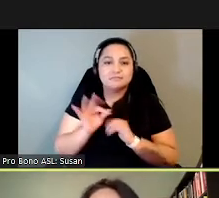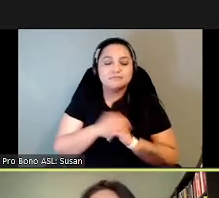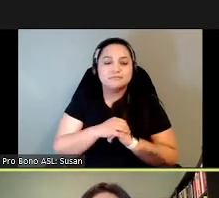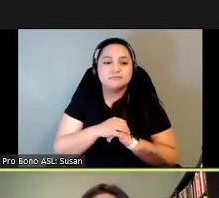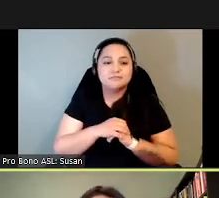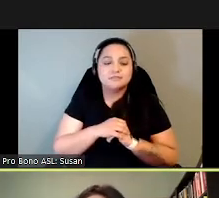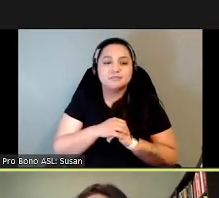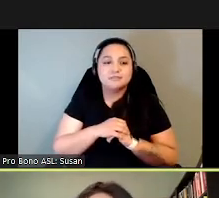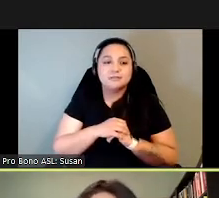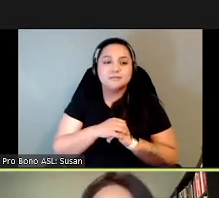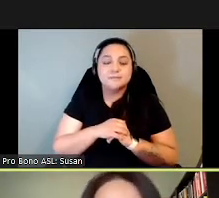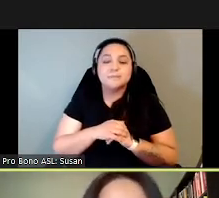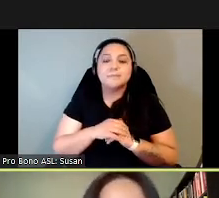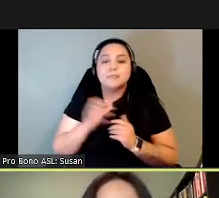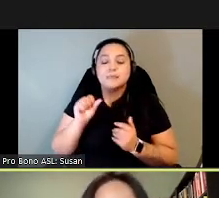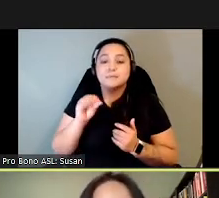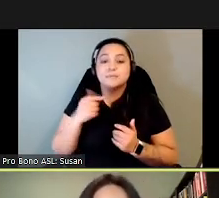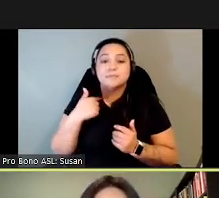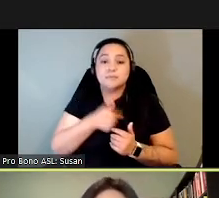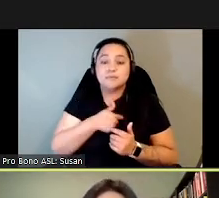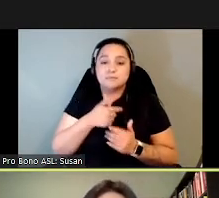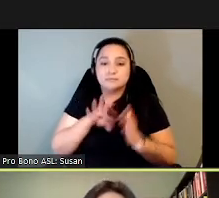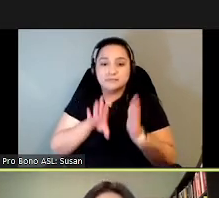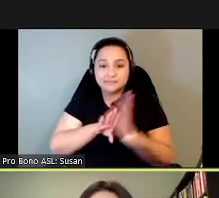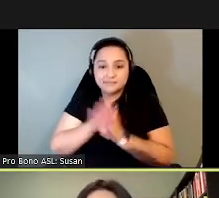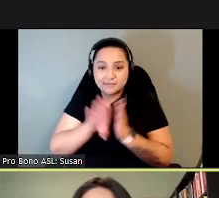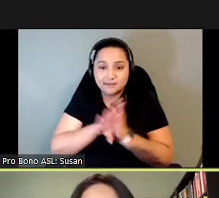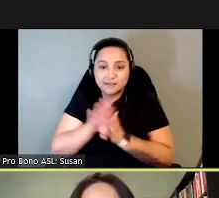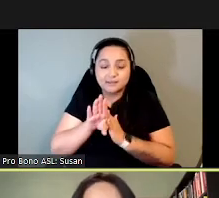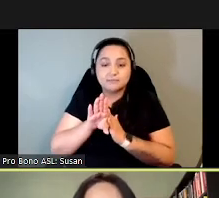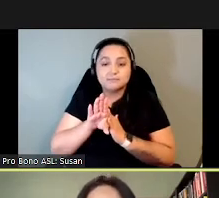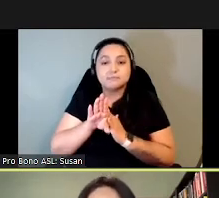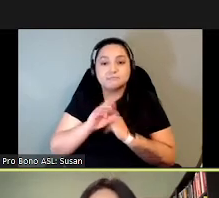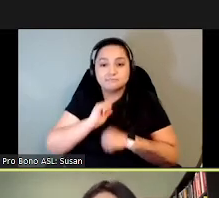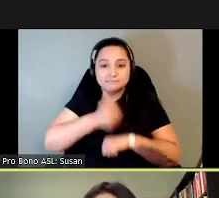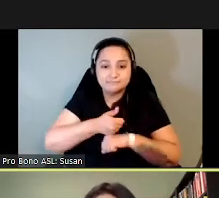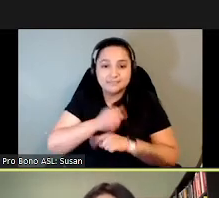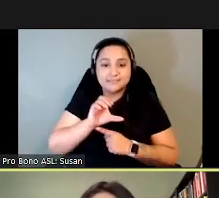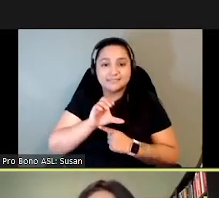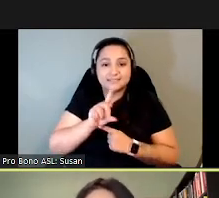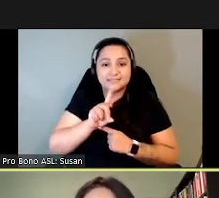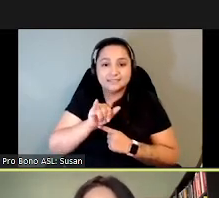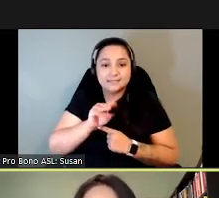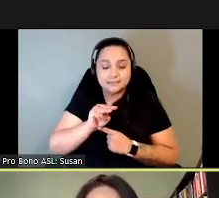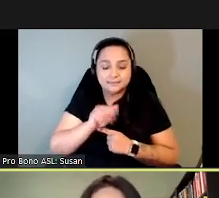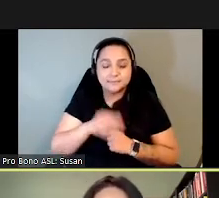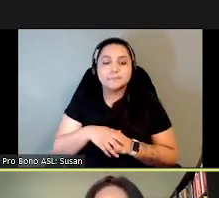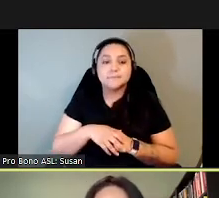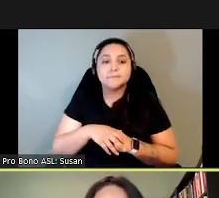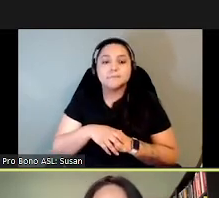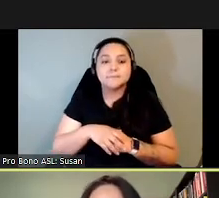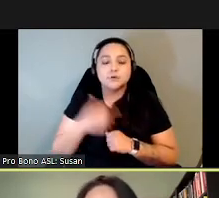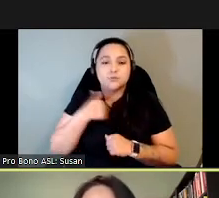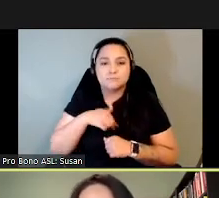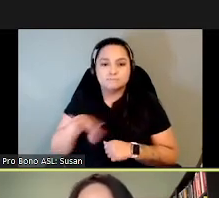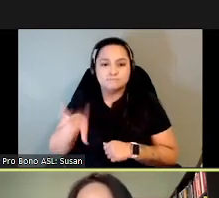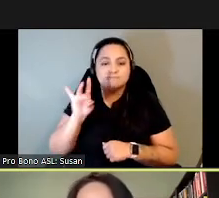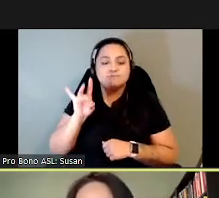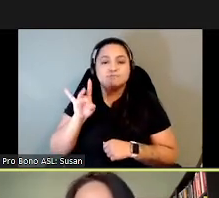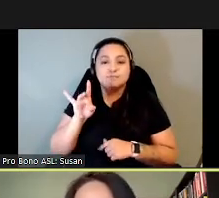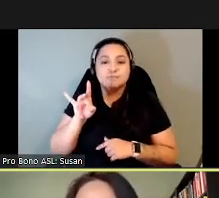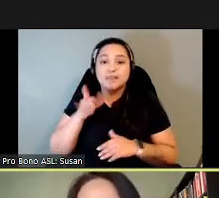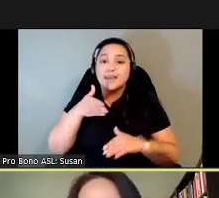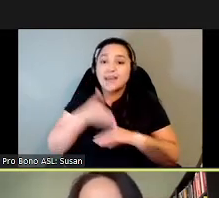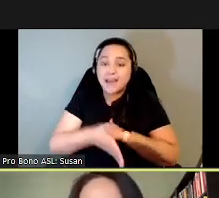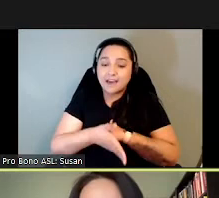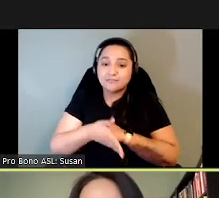Through developing CDEM, we discovered that after 20 minutes of this kind of clinical music,